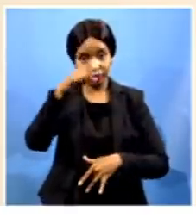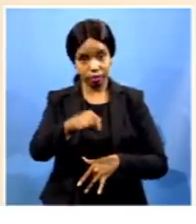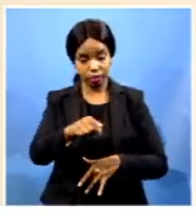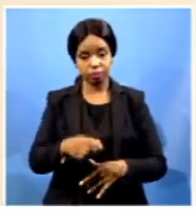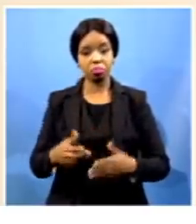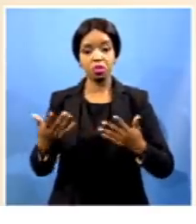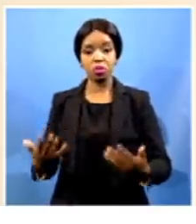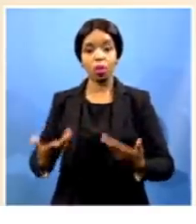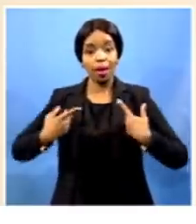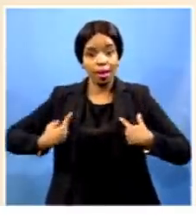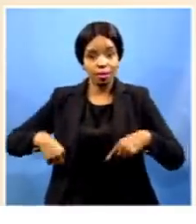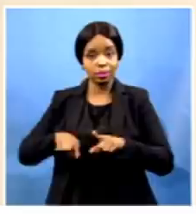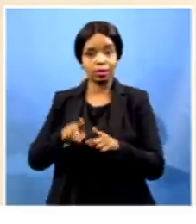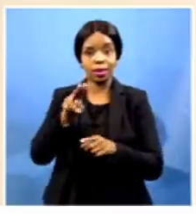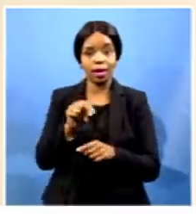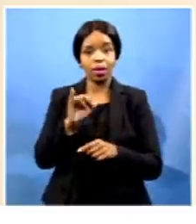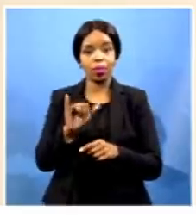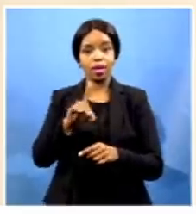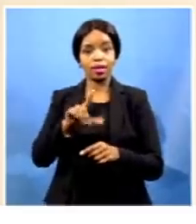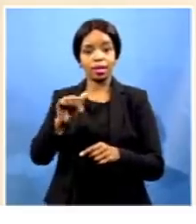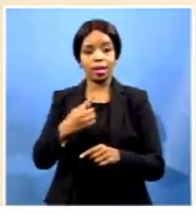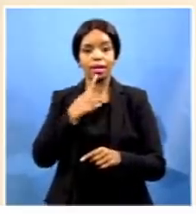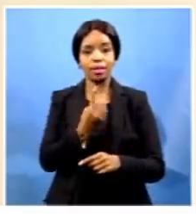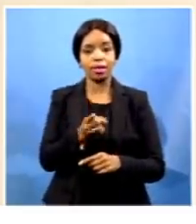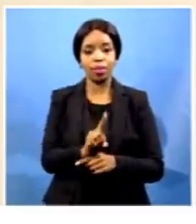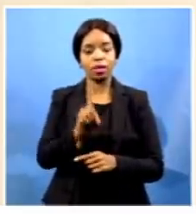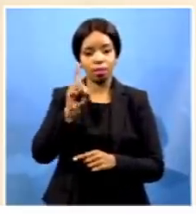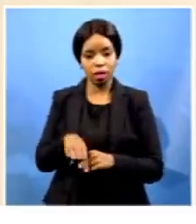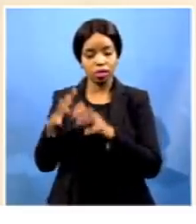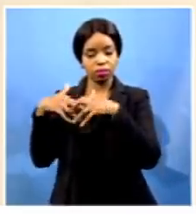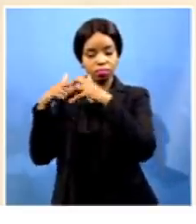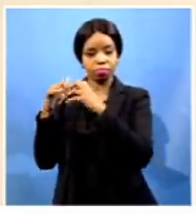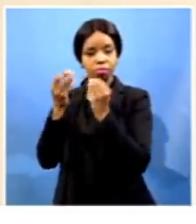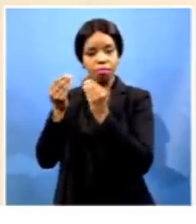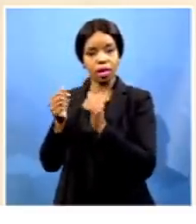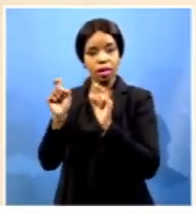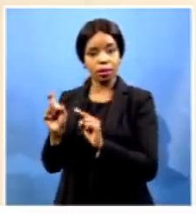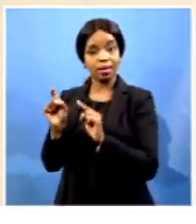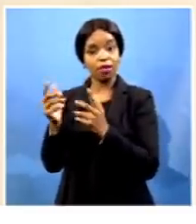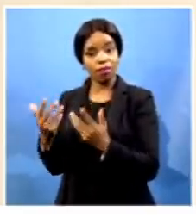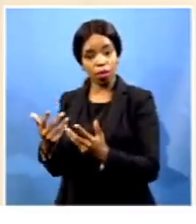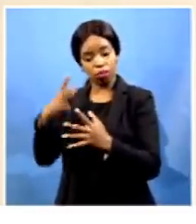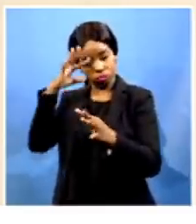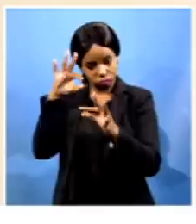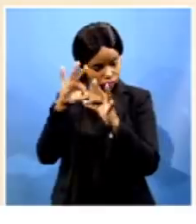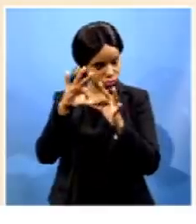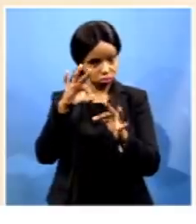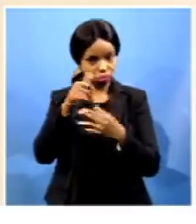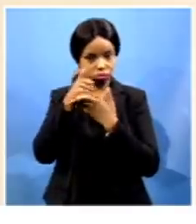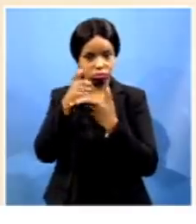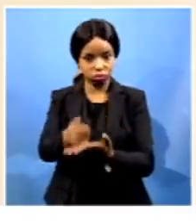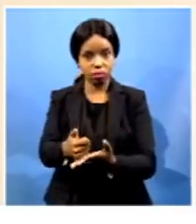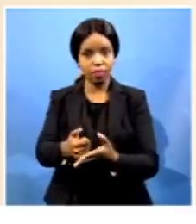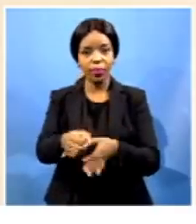decided to say, let's have a specific fund that will look at youth-owned, enterprises, particularly micro